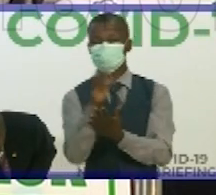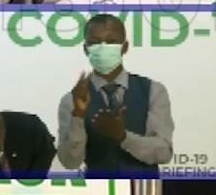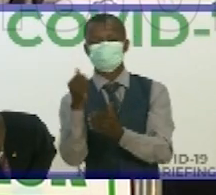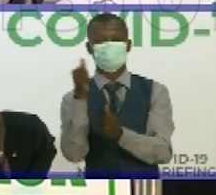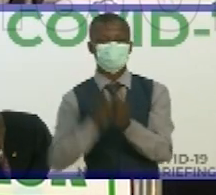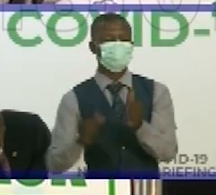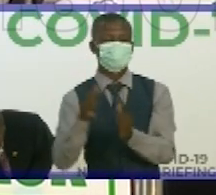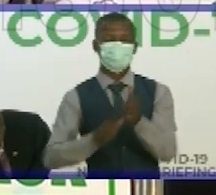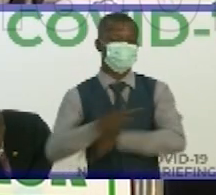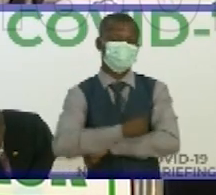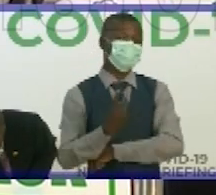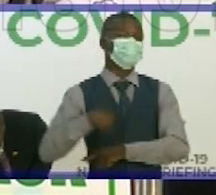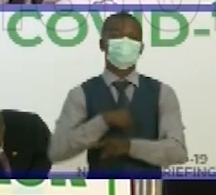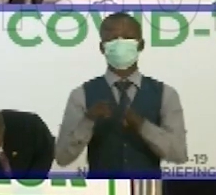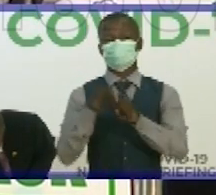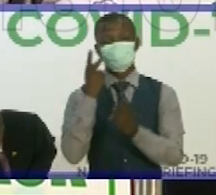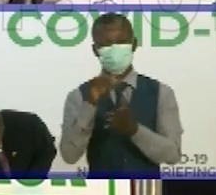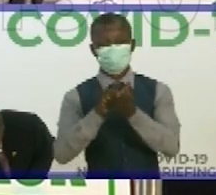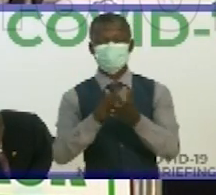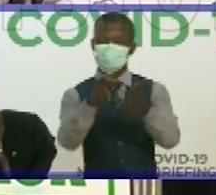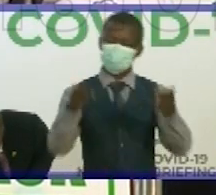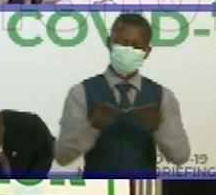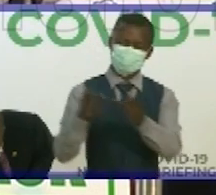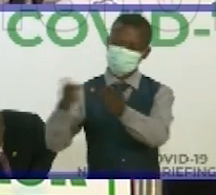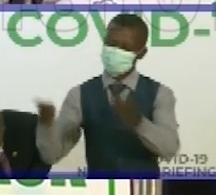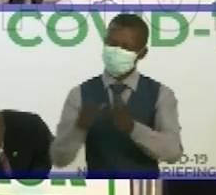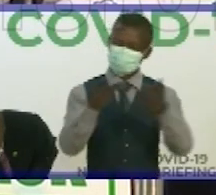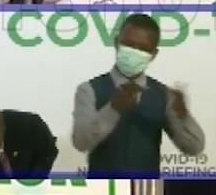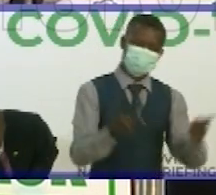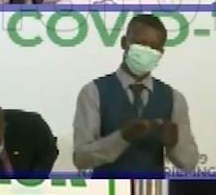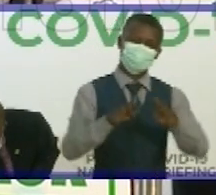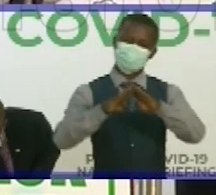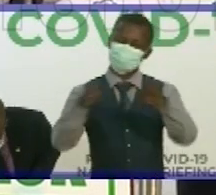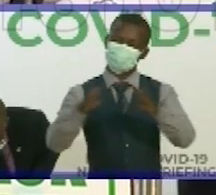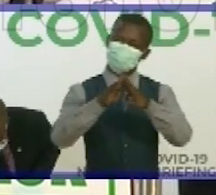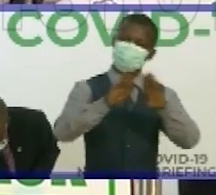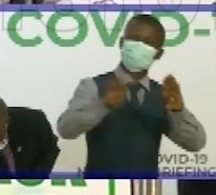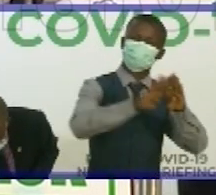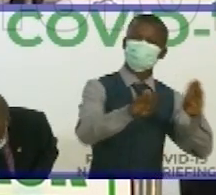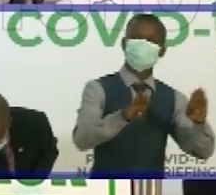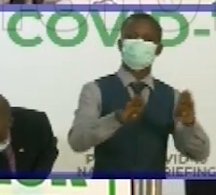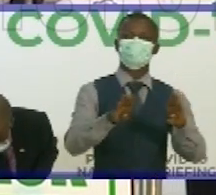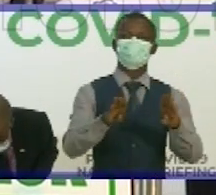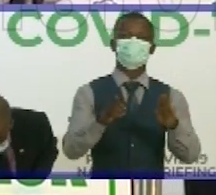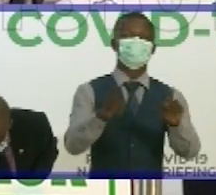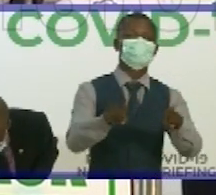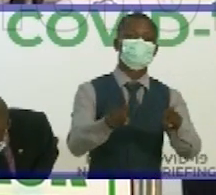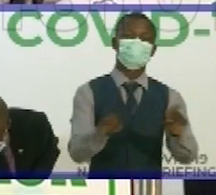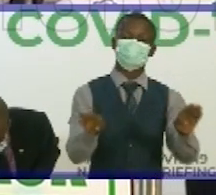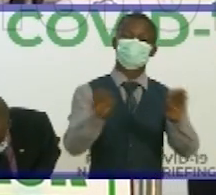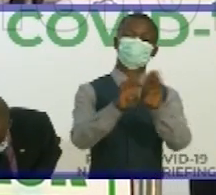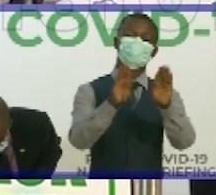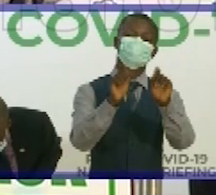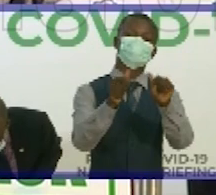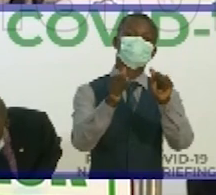We also see that places where they had gatherings, where they opened up, had to be shut down very quickly because